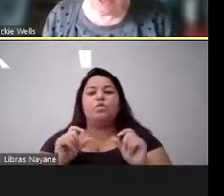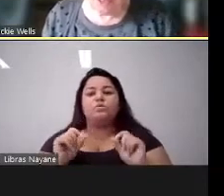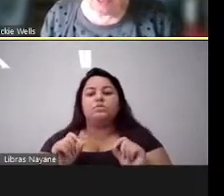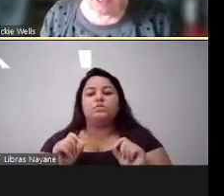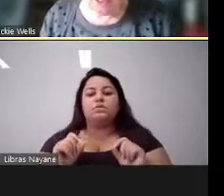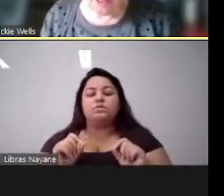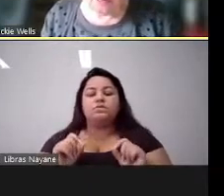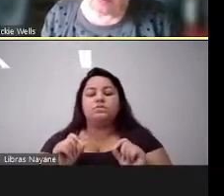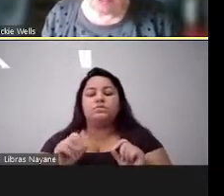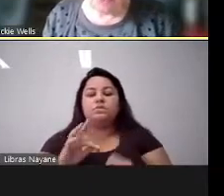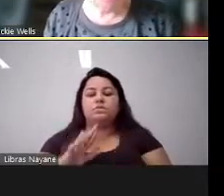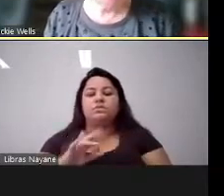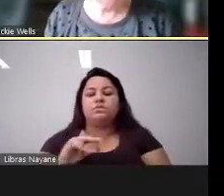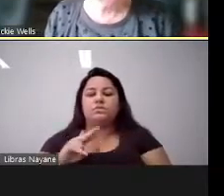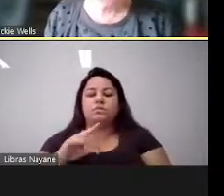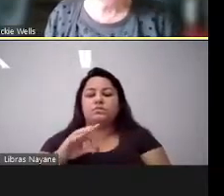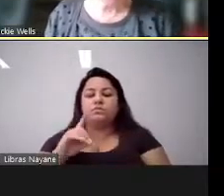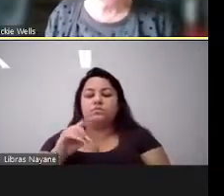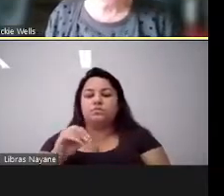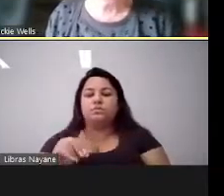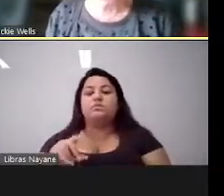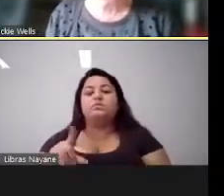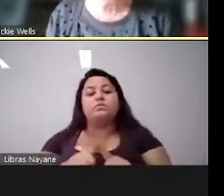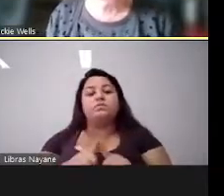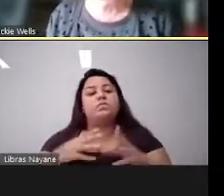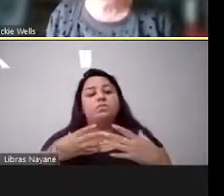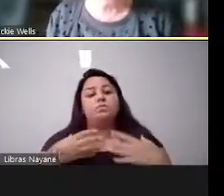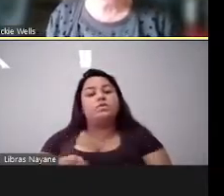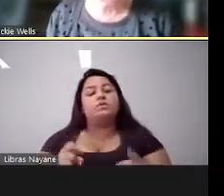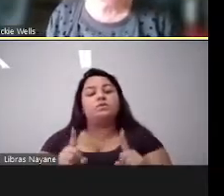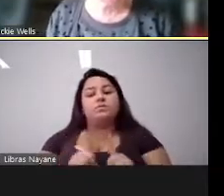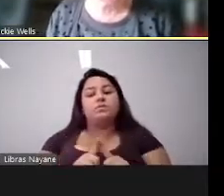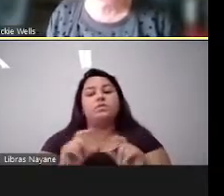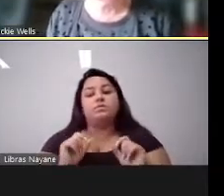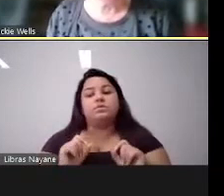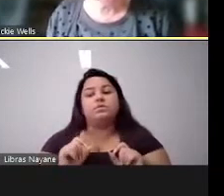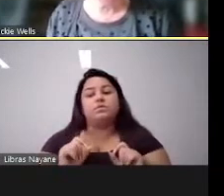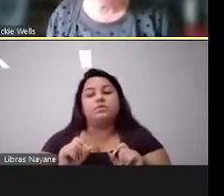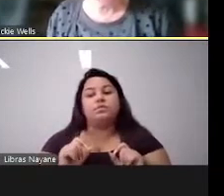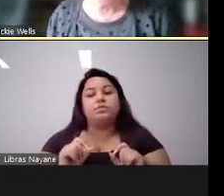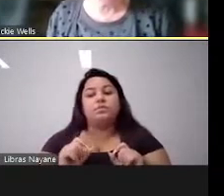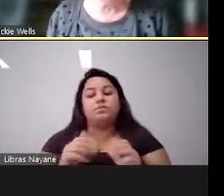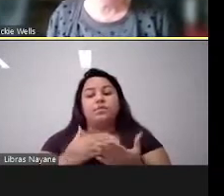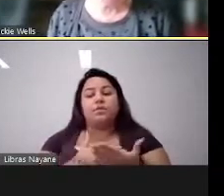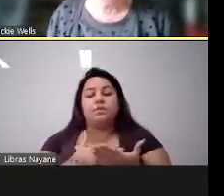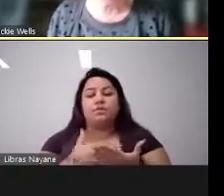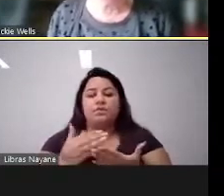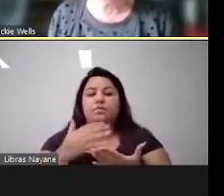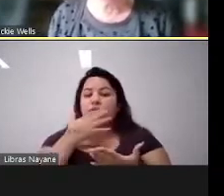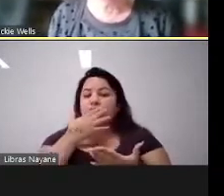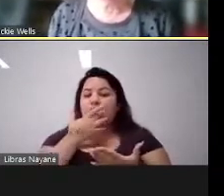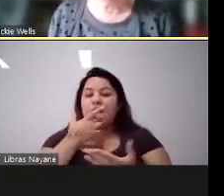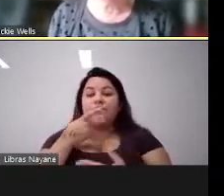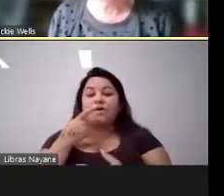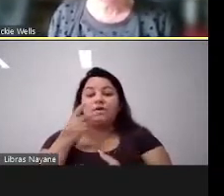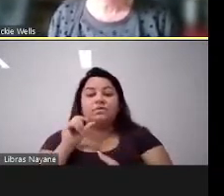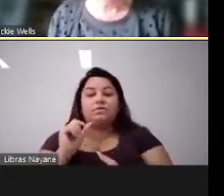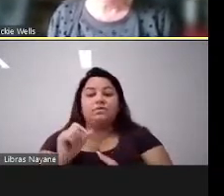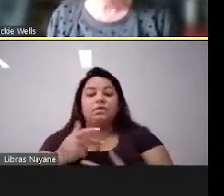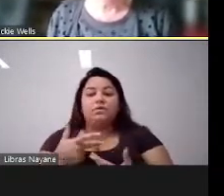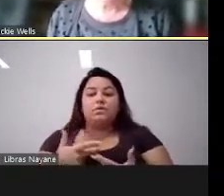retirement. So I'm going to start by just going over a little bit of the detail of the UK system and